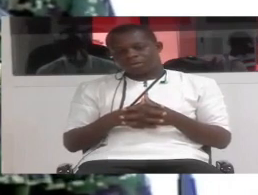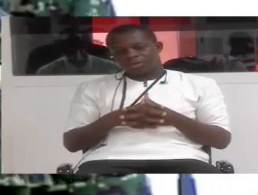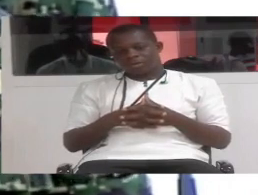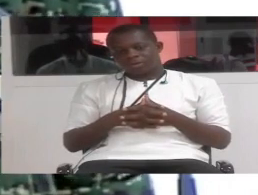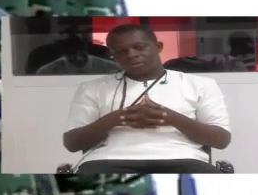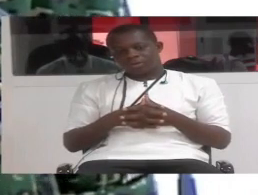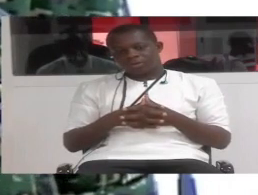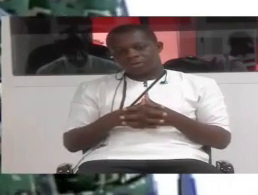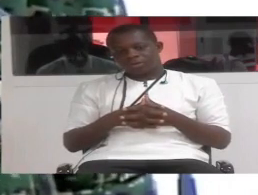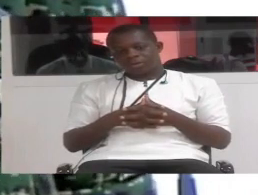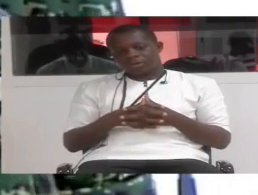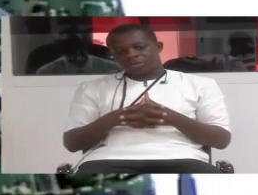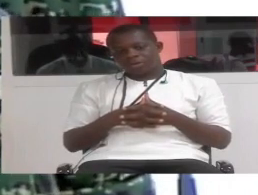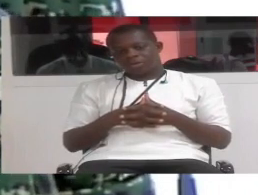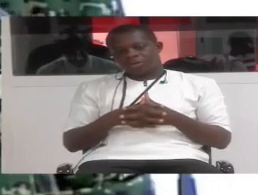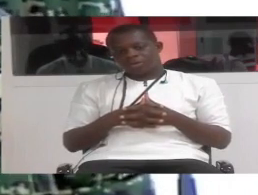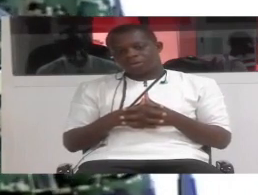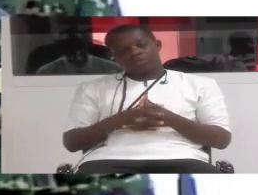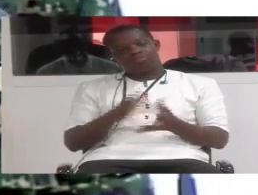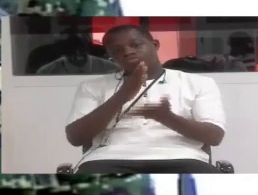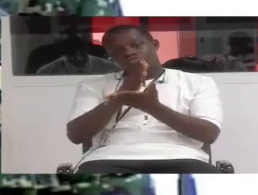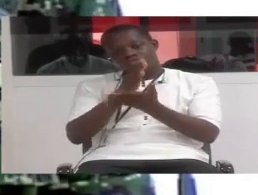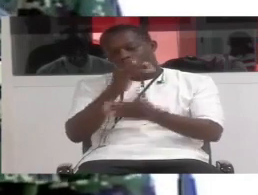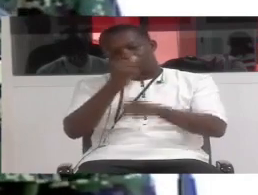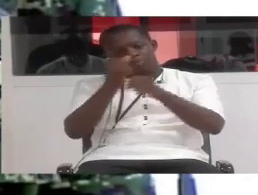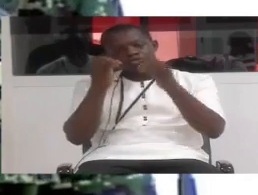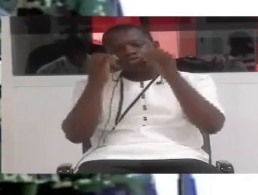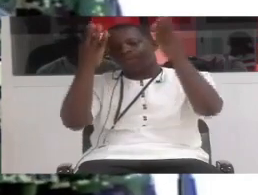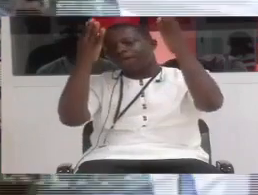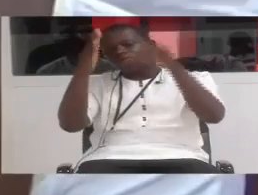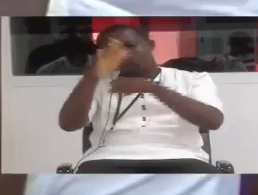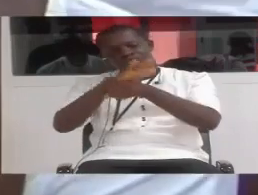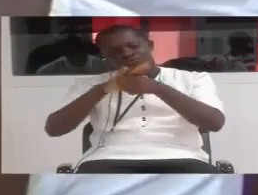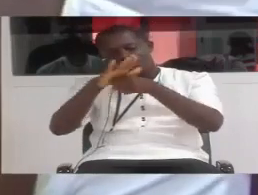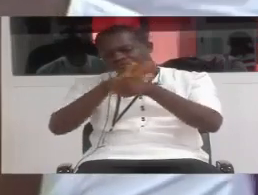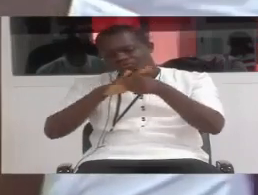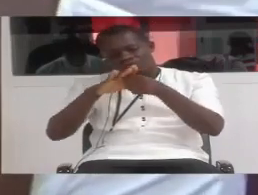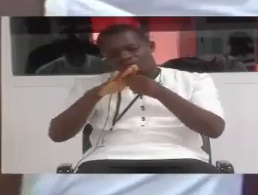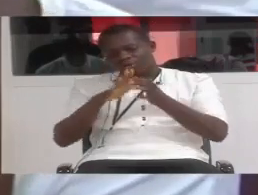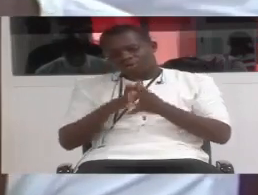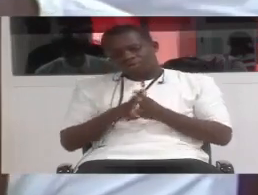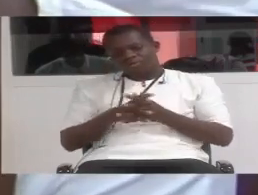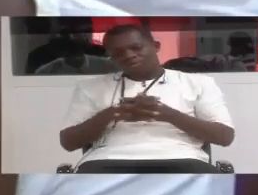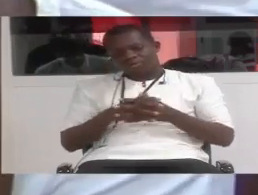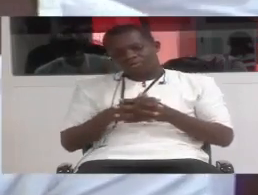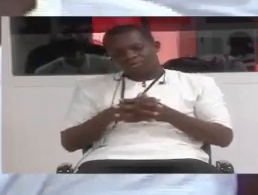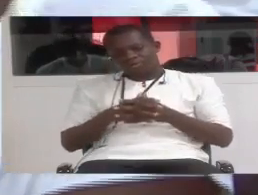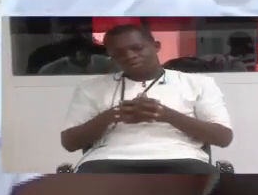war ci yow doy war bu mat sek kañ. That was surprising to me.